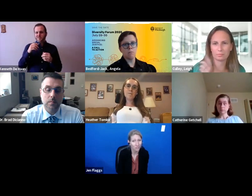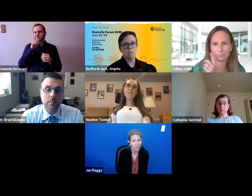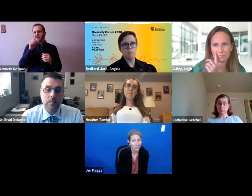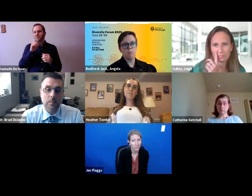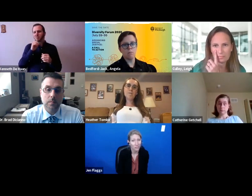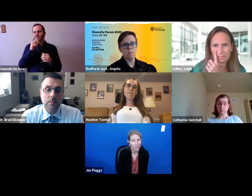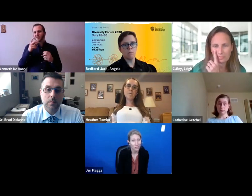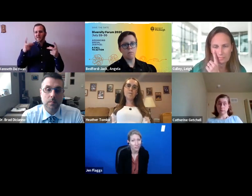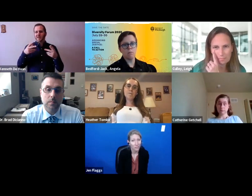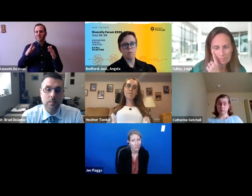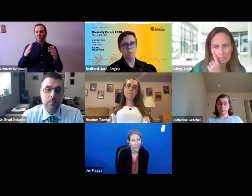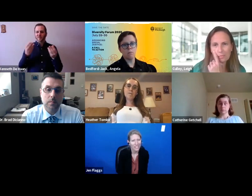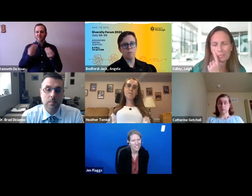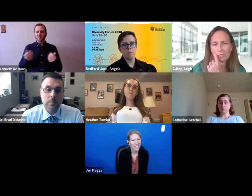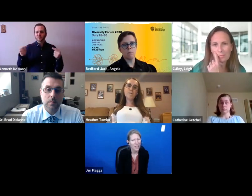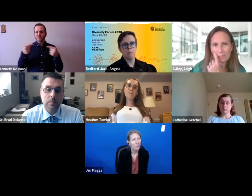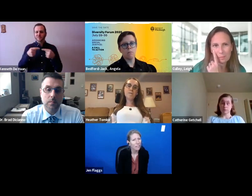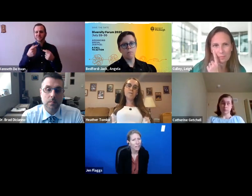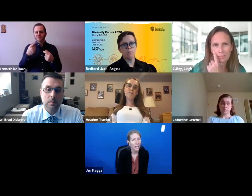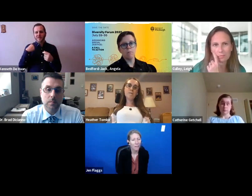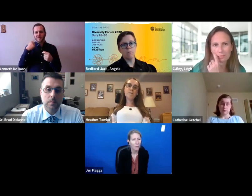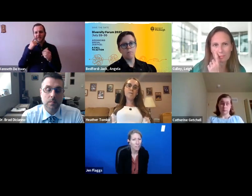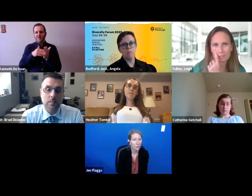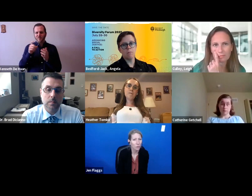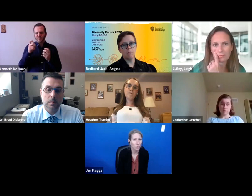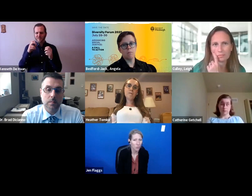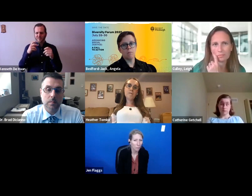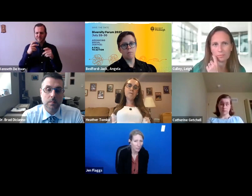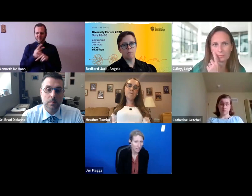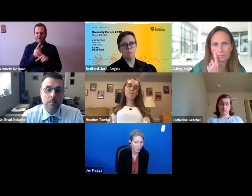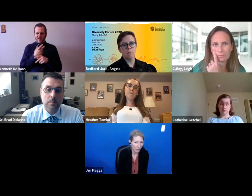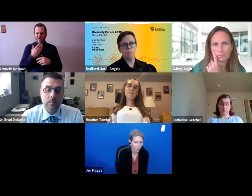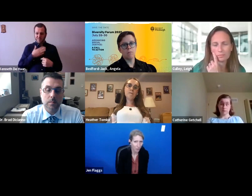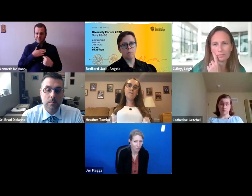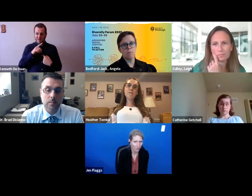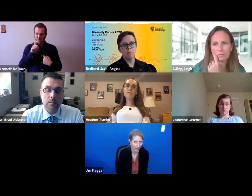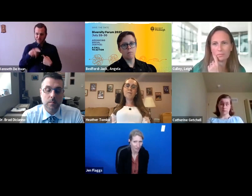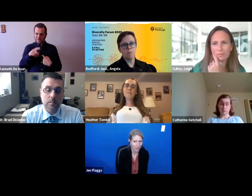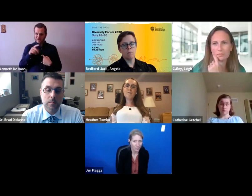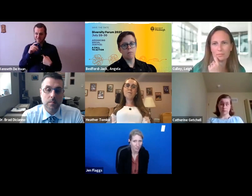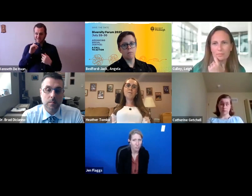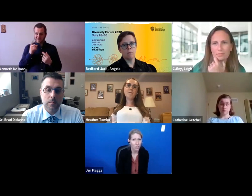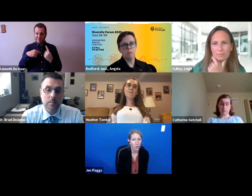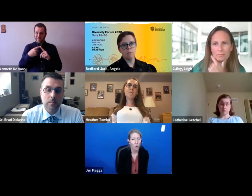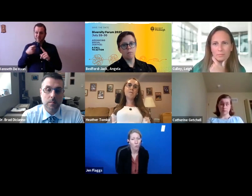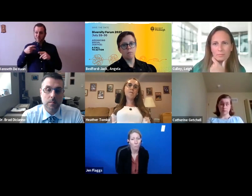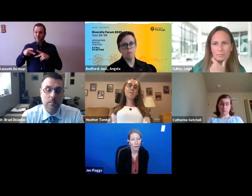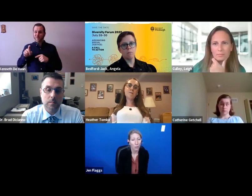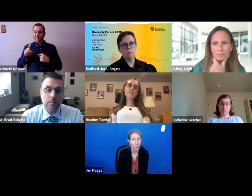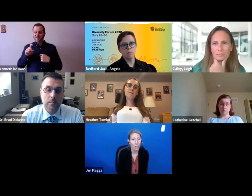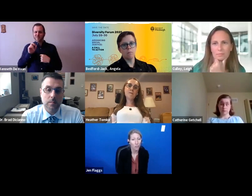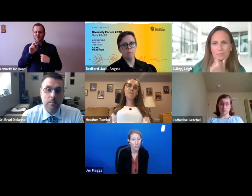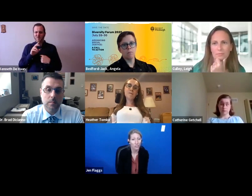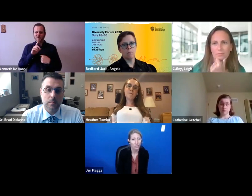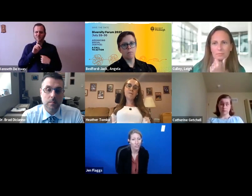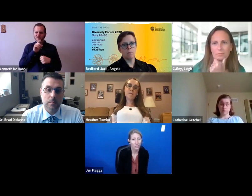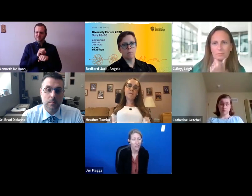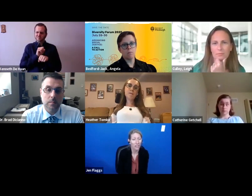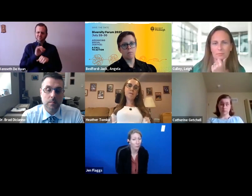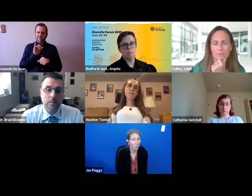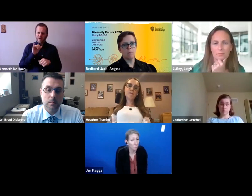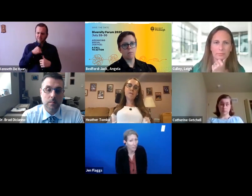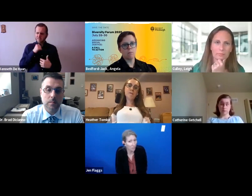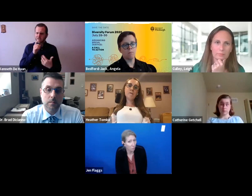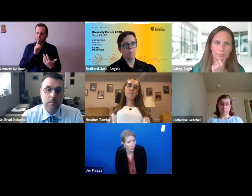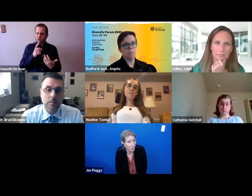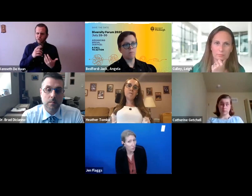person. And it's not really a halfway solution. You're not meeting them halfway with that. So my question, is that